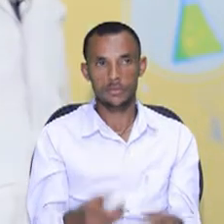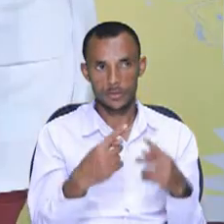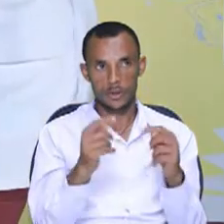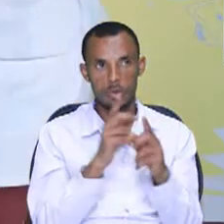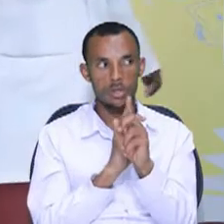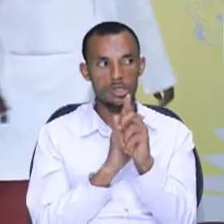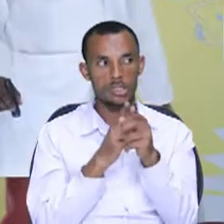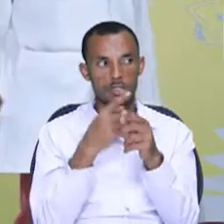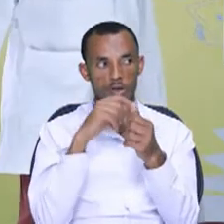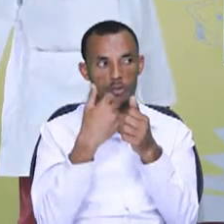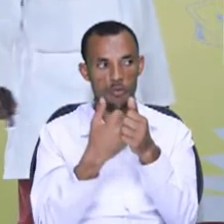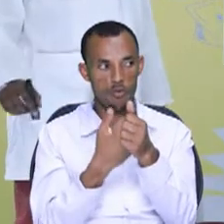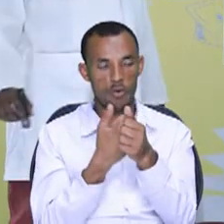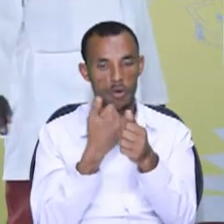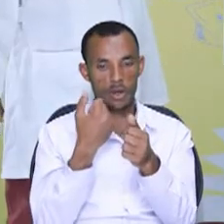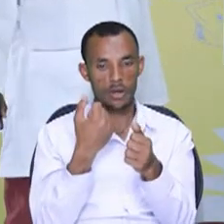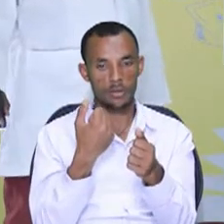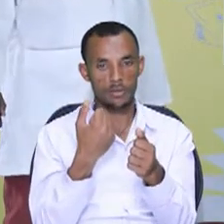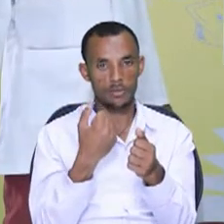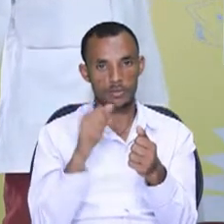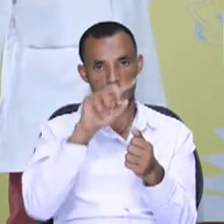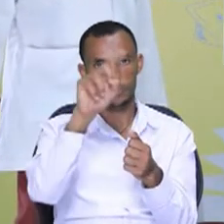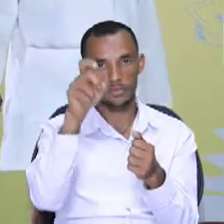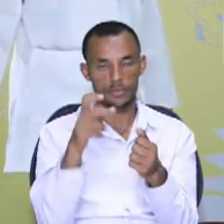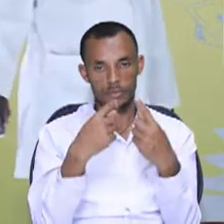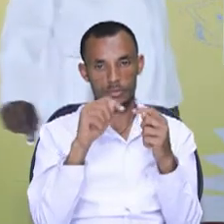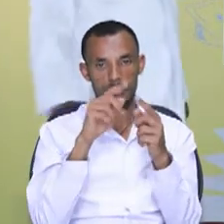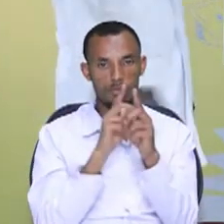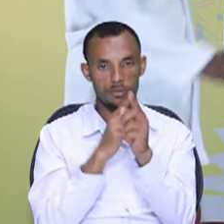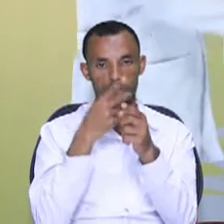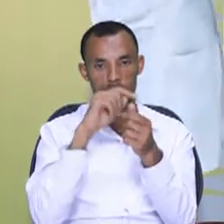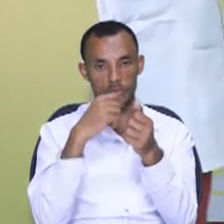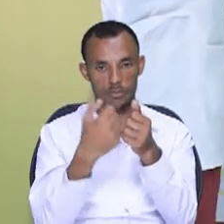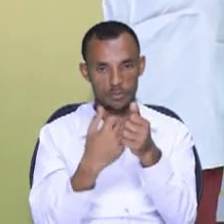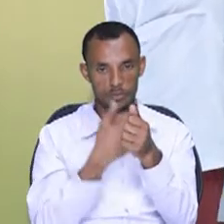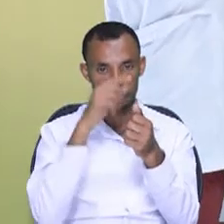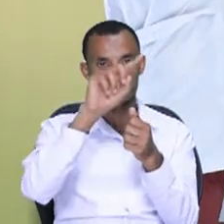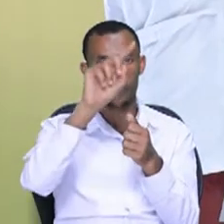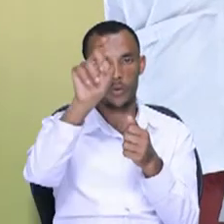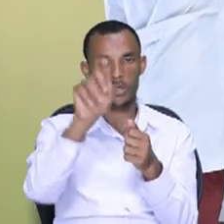try to answer the following questions.